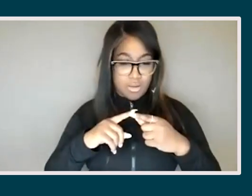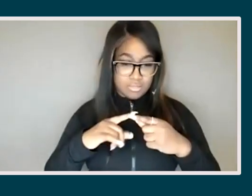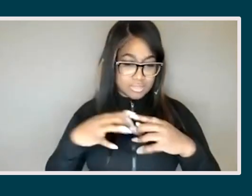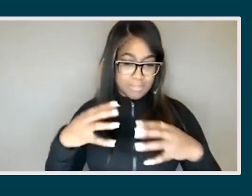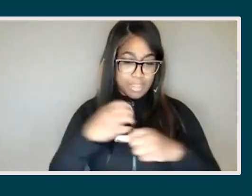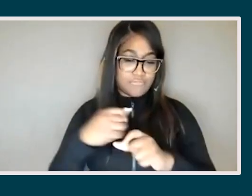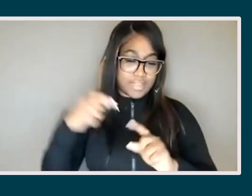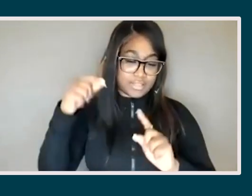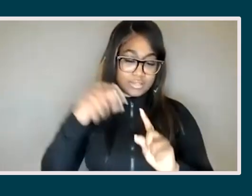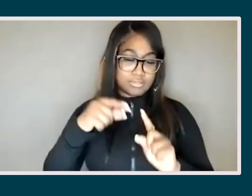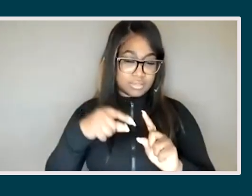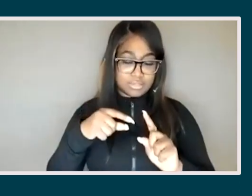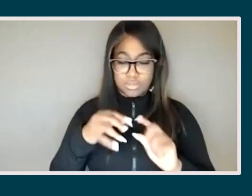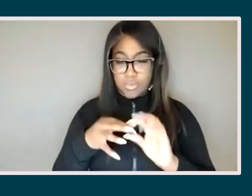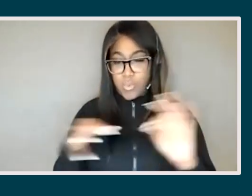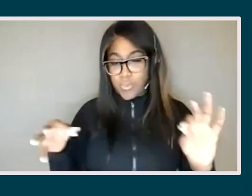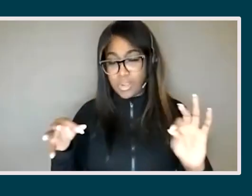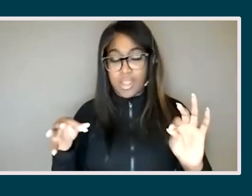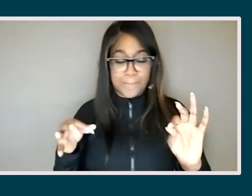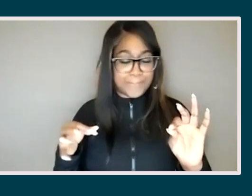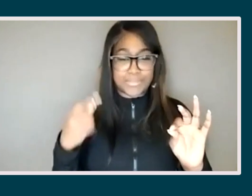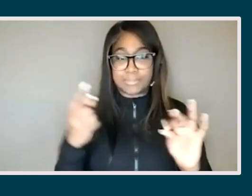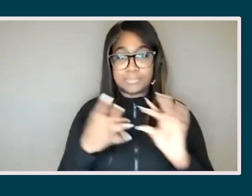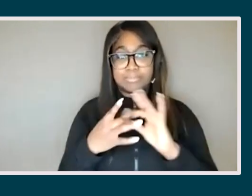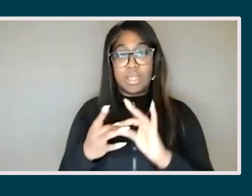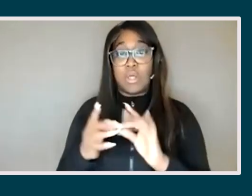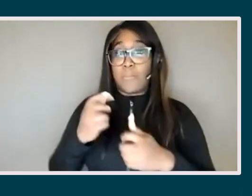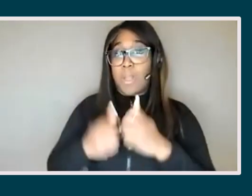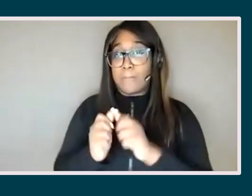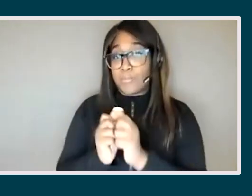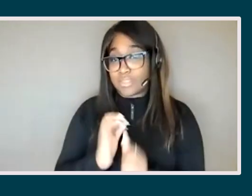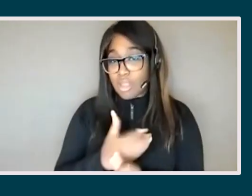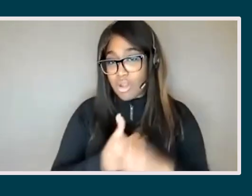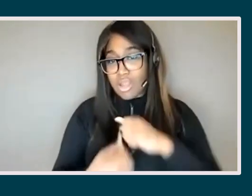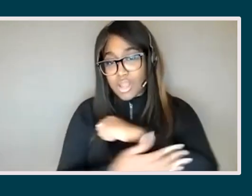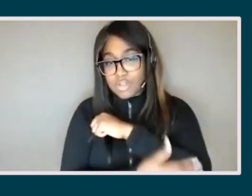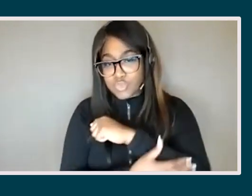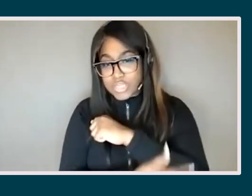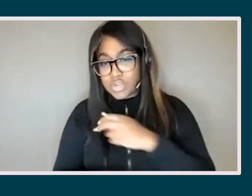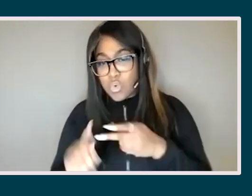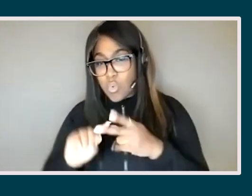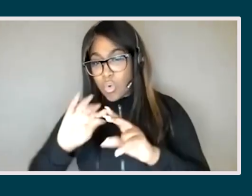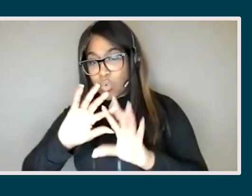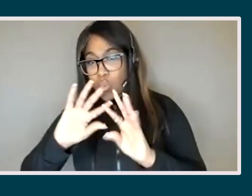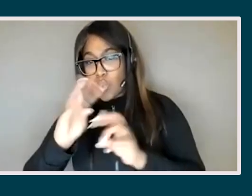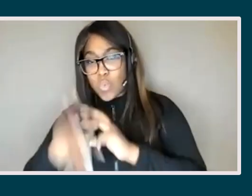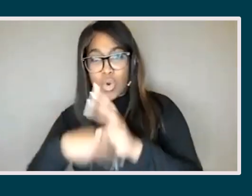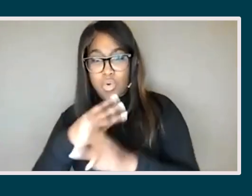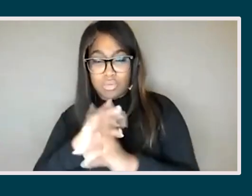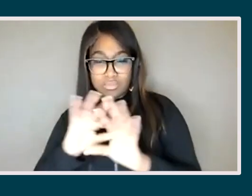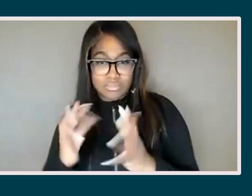paraphrasing basically something along the lines of, the problem with our country or our world is that people see